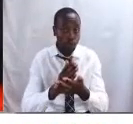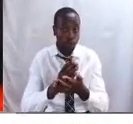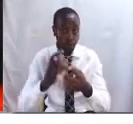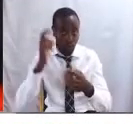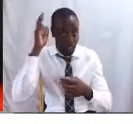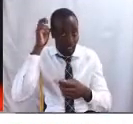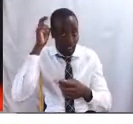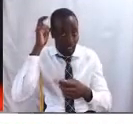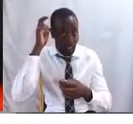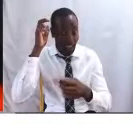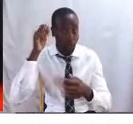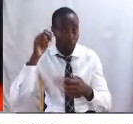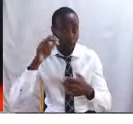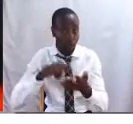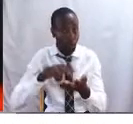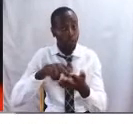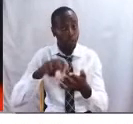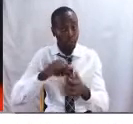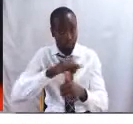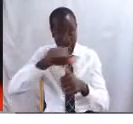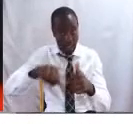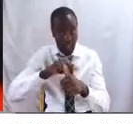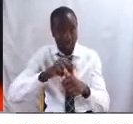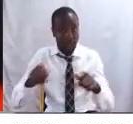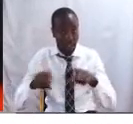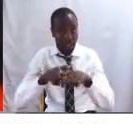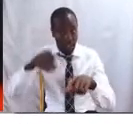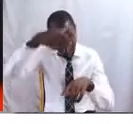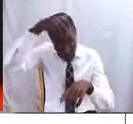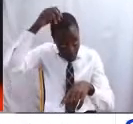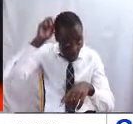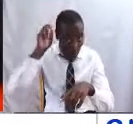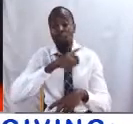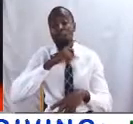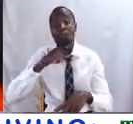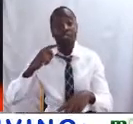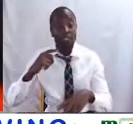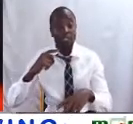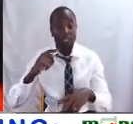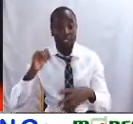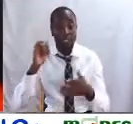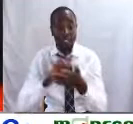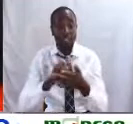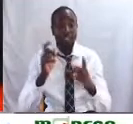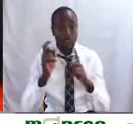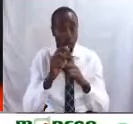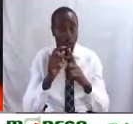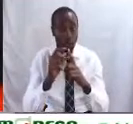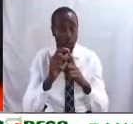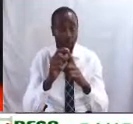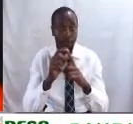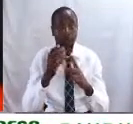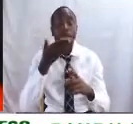devil, prowls around, roaring like a lion, looking for someone to devour." That is the word. We